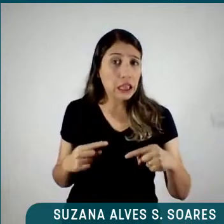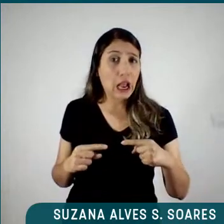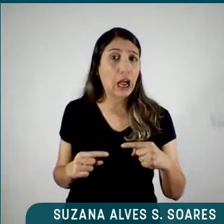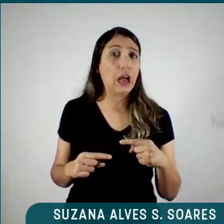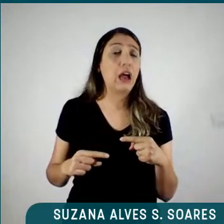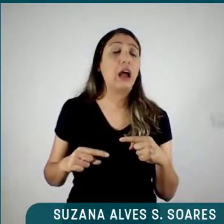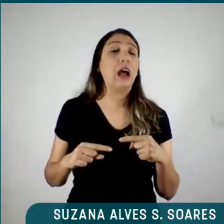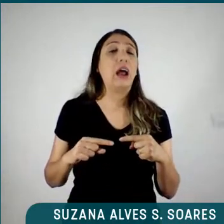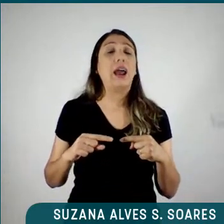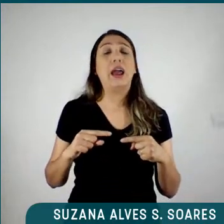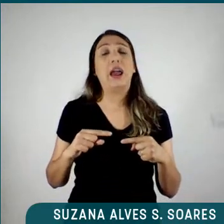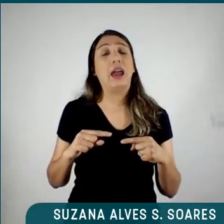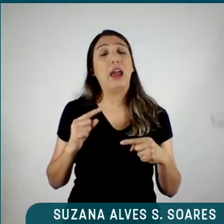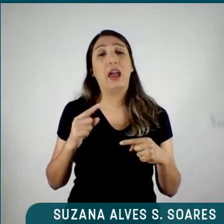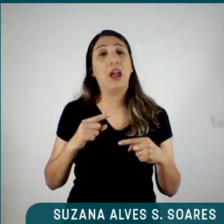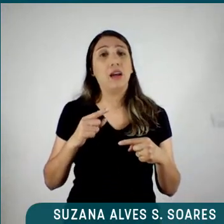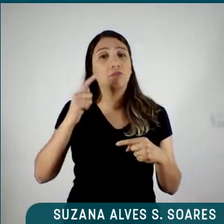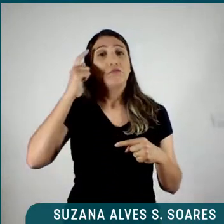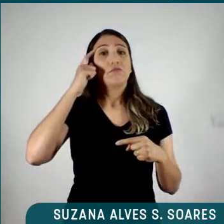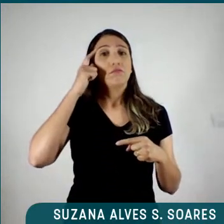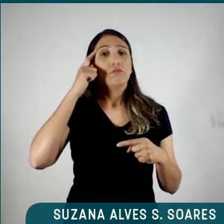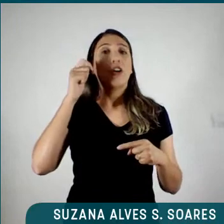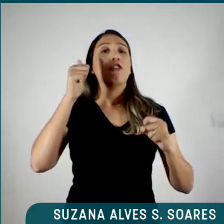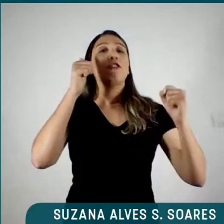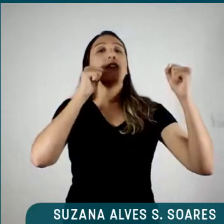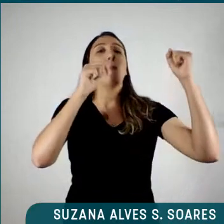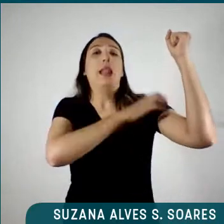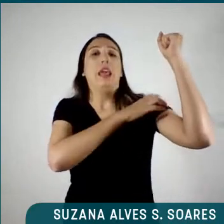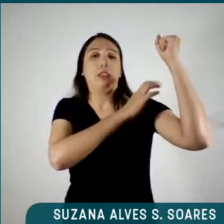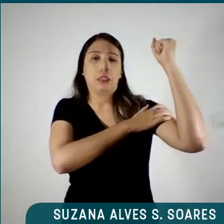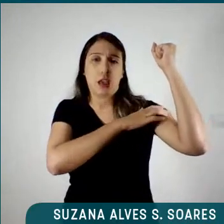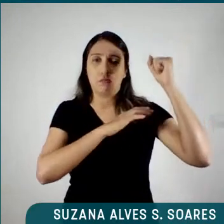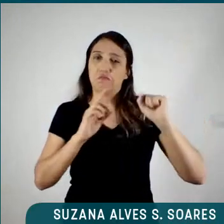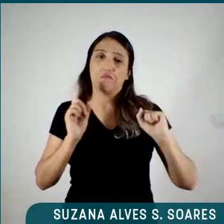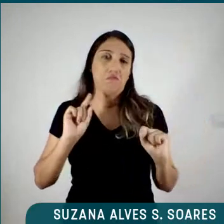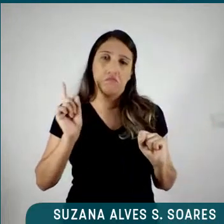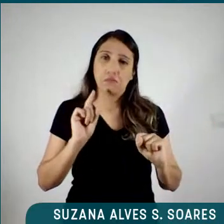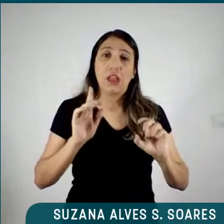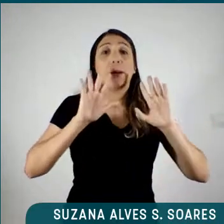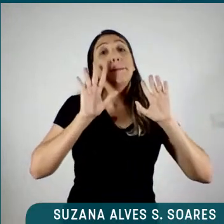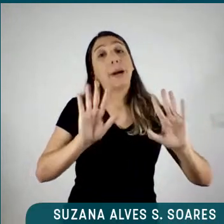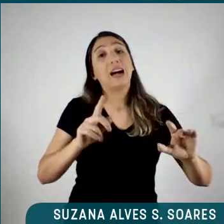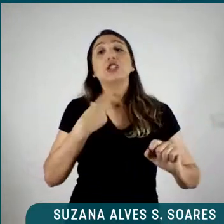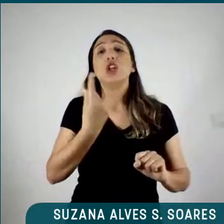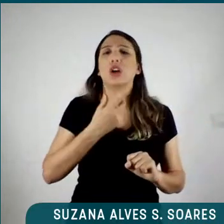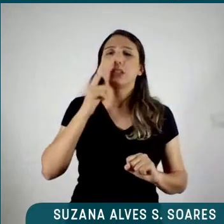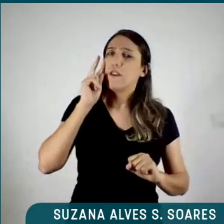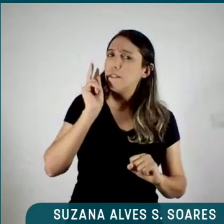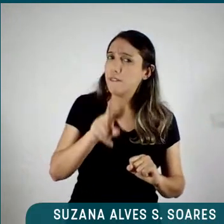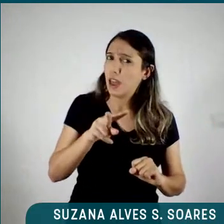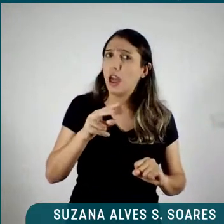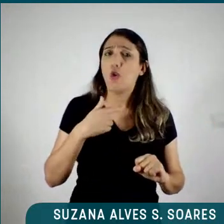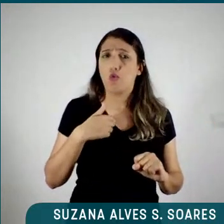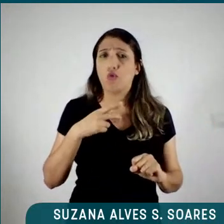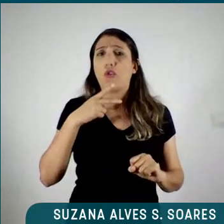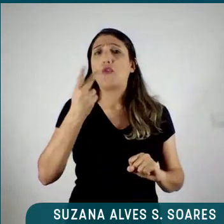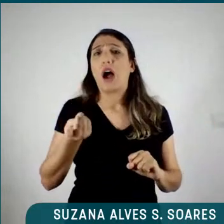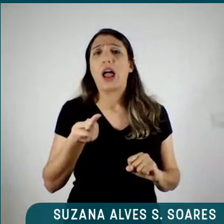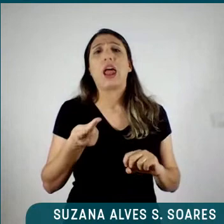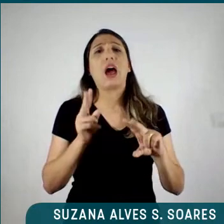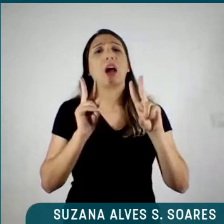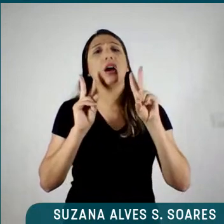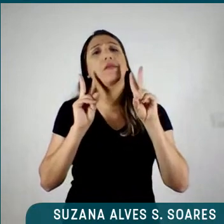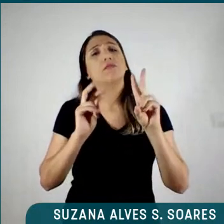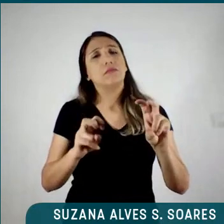doesn't mean approval of public policies that are considered feminist policies. But what we can see, and